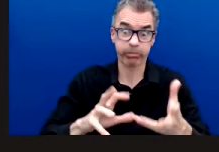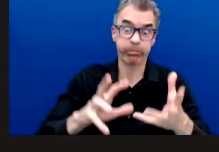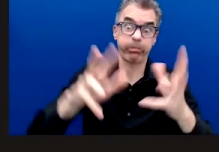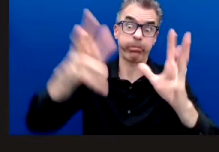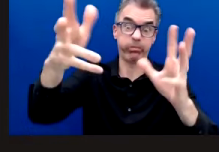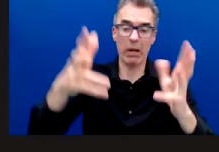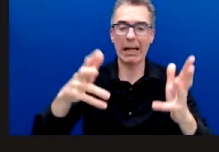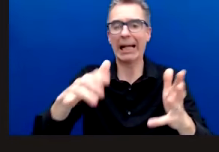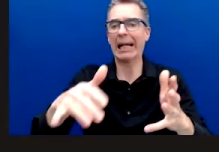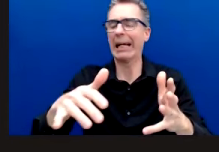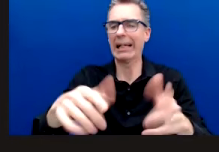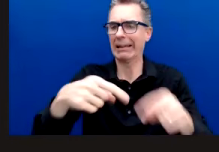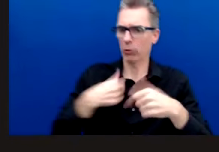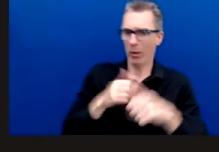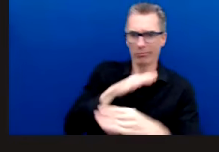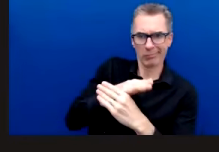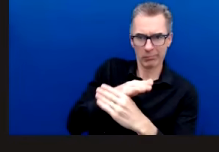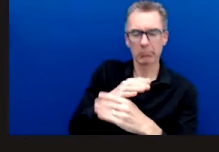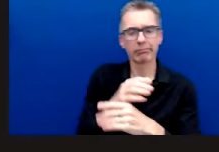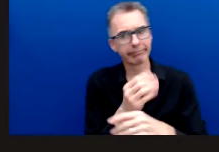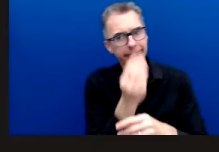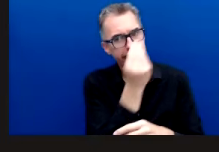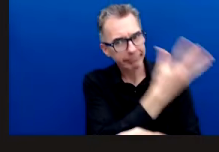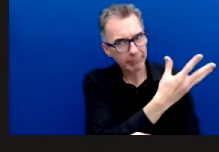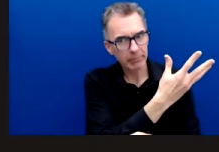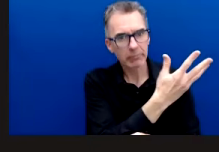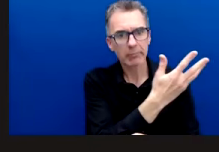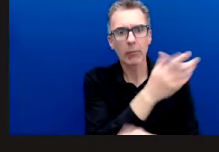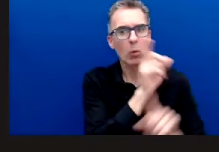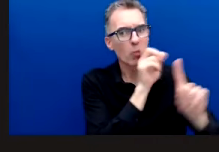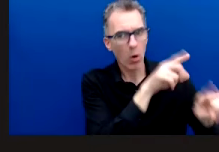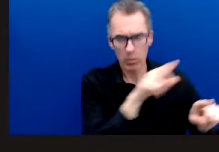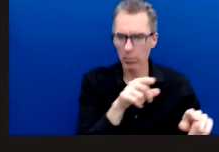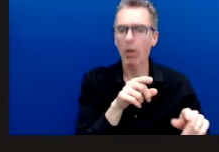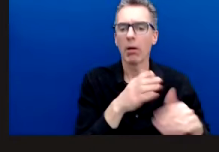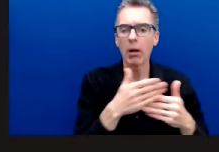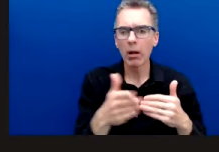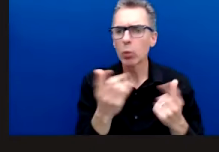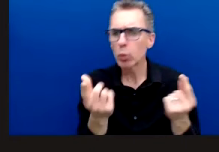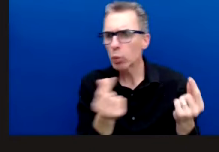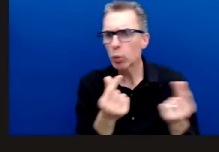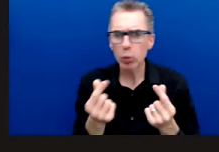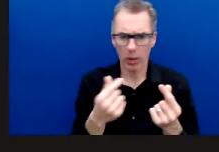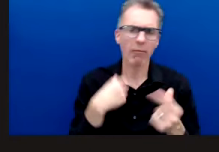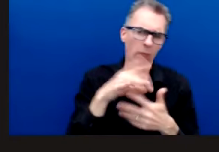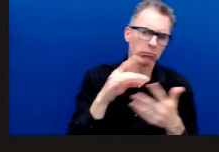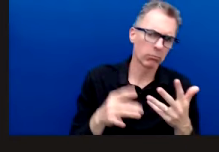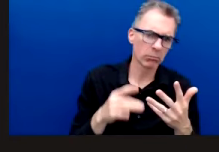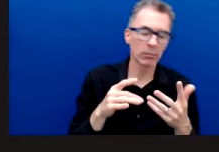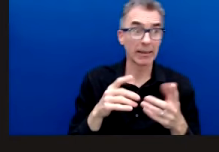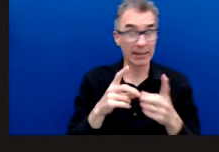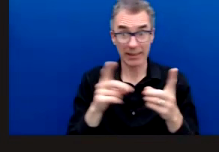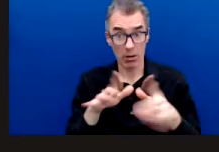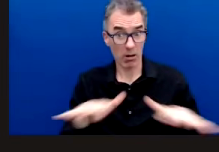So definitely report it. You know, they have options, and I think district wide, you know, we've been seeing